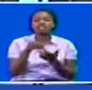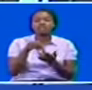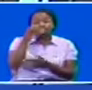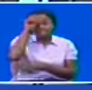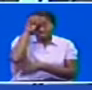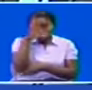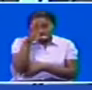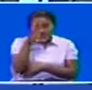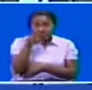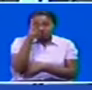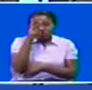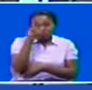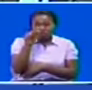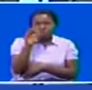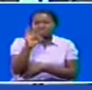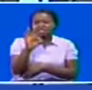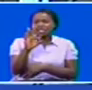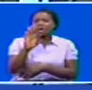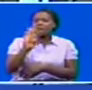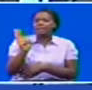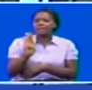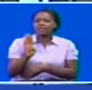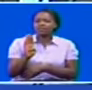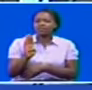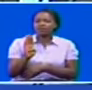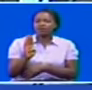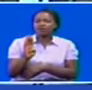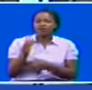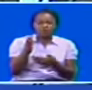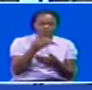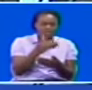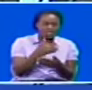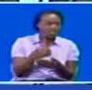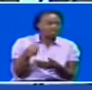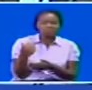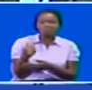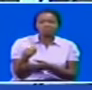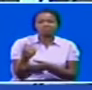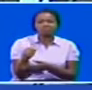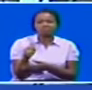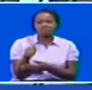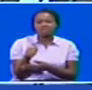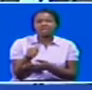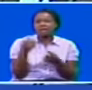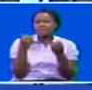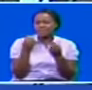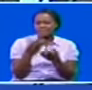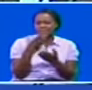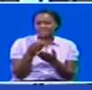to 2.3 billion was not collected in what would have been such a huge sum of money